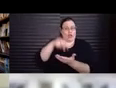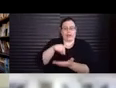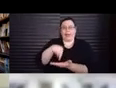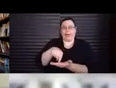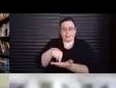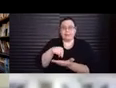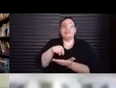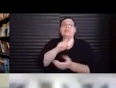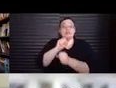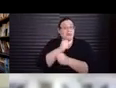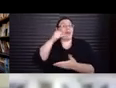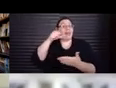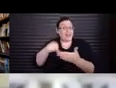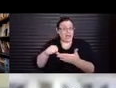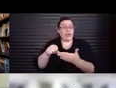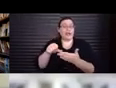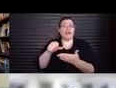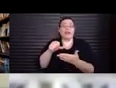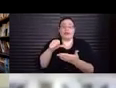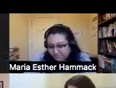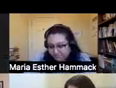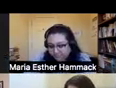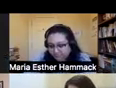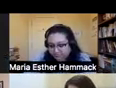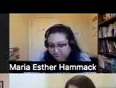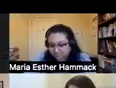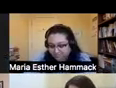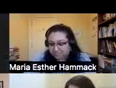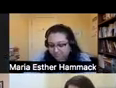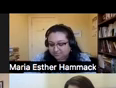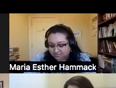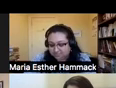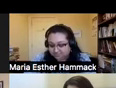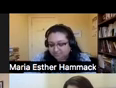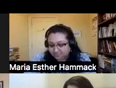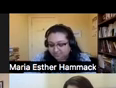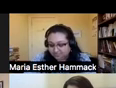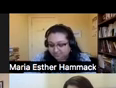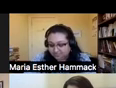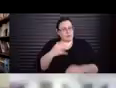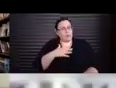a letter that certified that somebody was free, right? So I guess my question is,